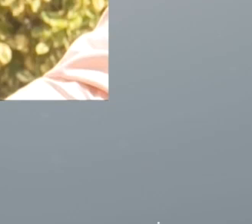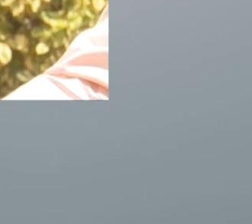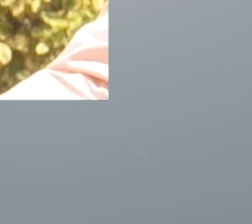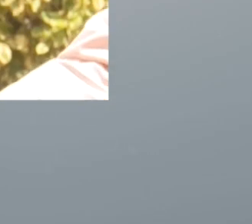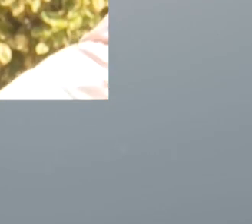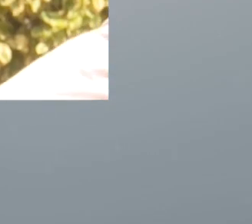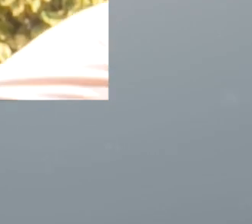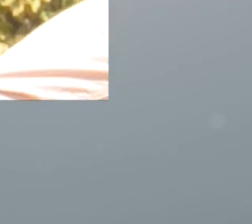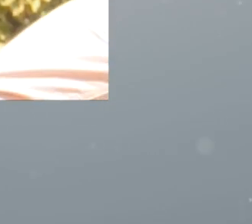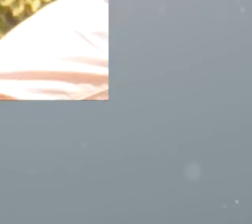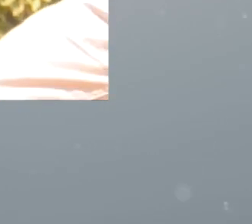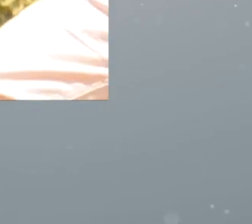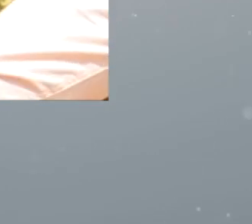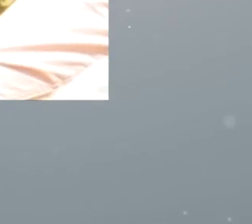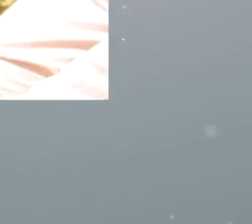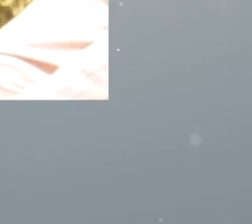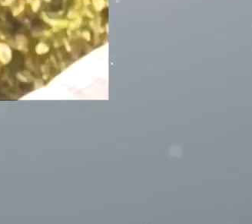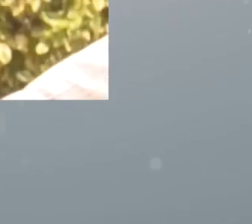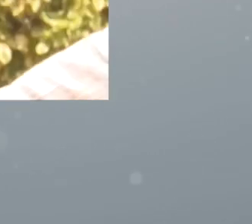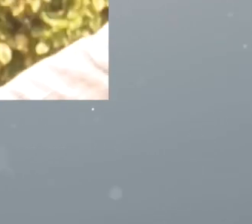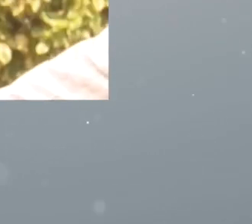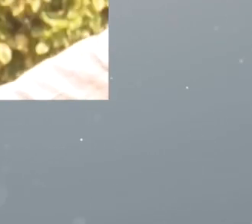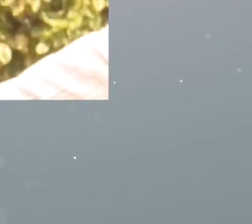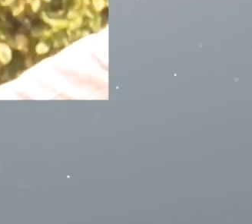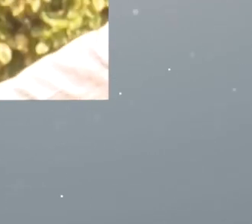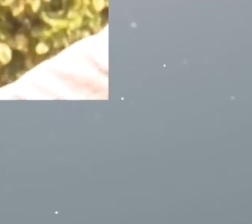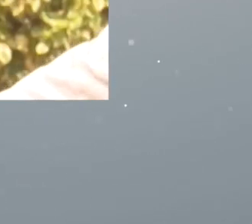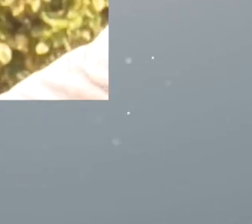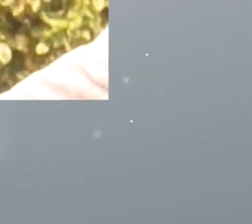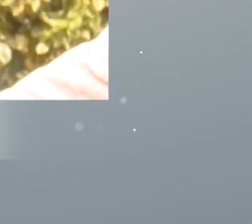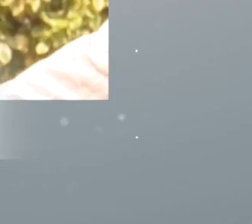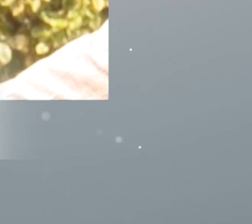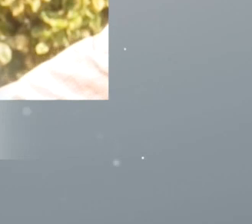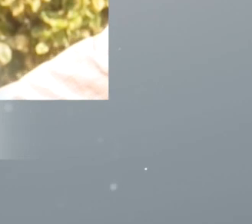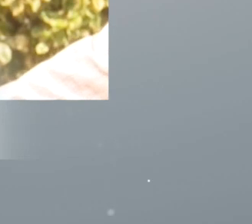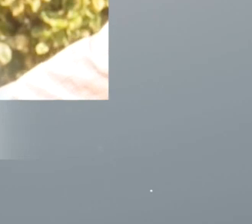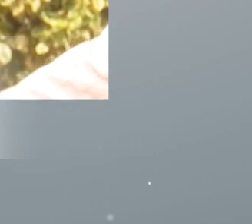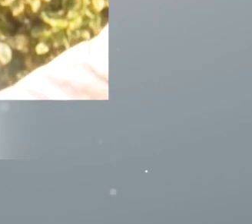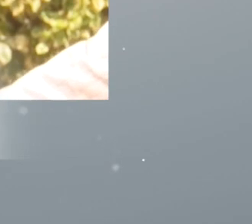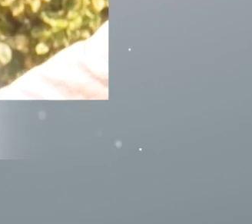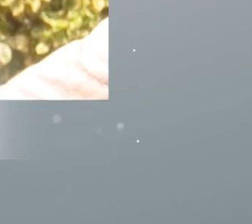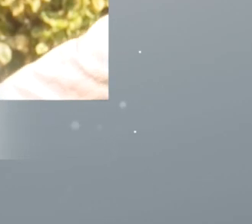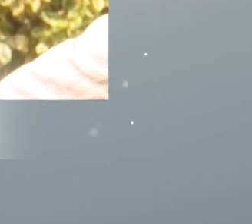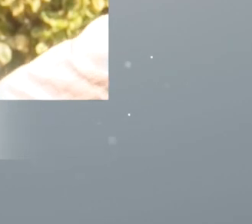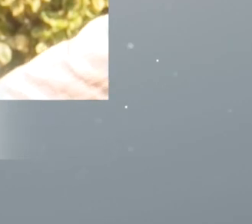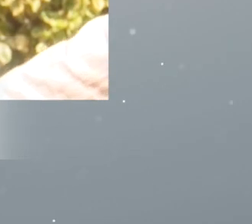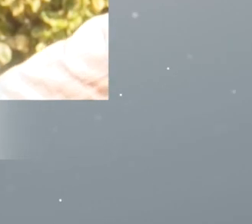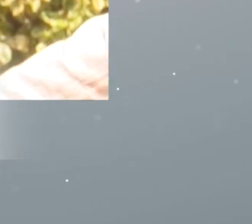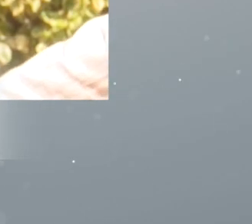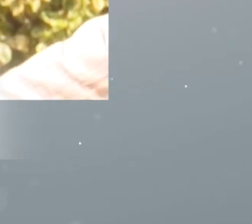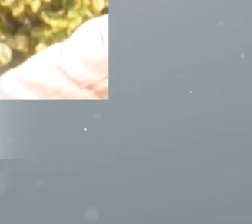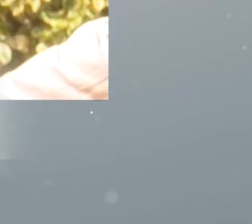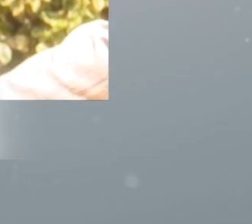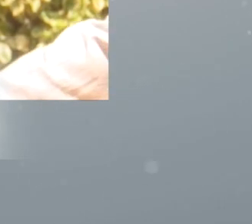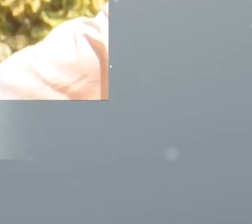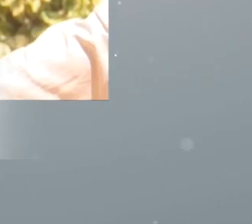As teachers, we really appreciate that the blended kind of learning is assisting us because it is flexible. As a